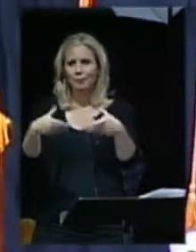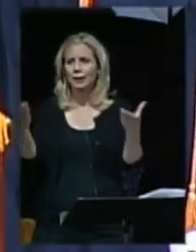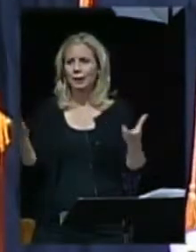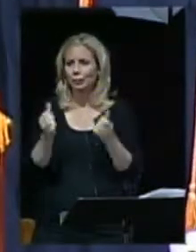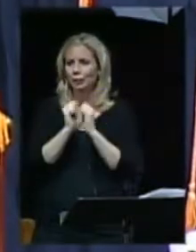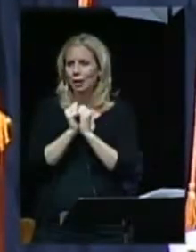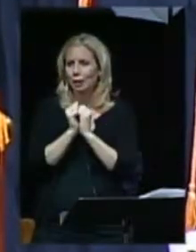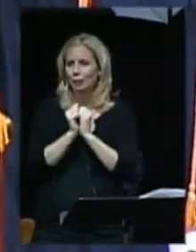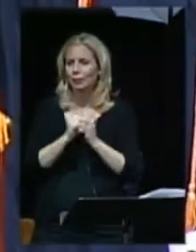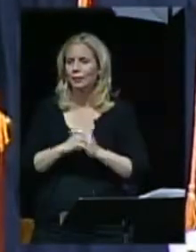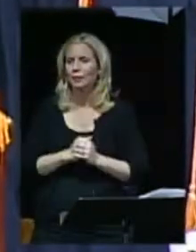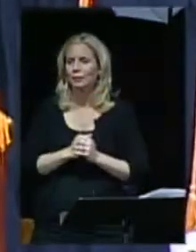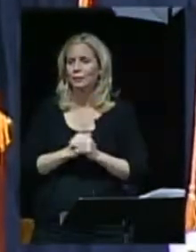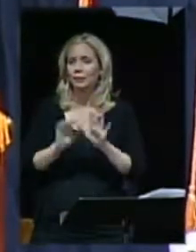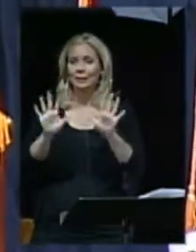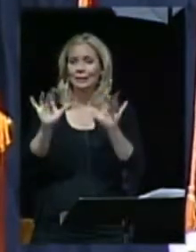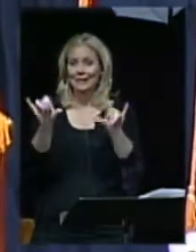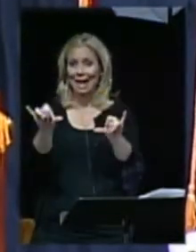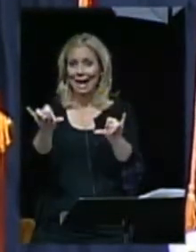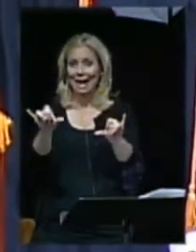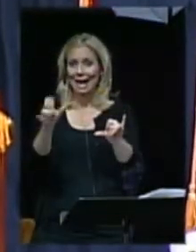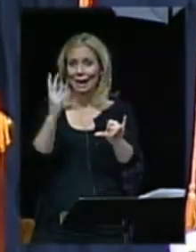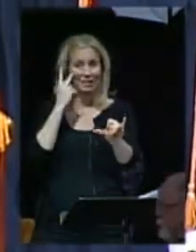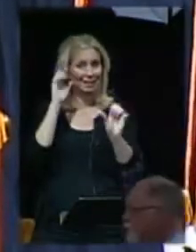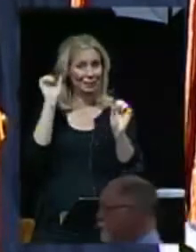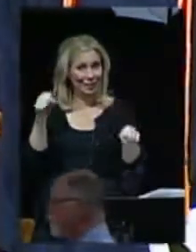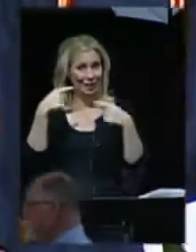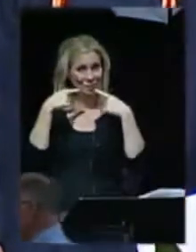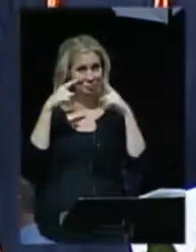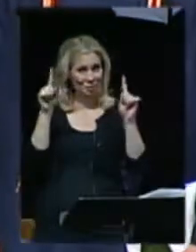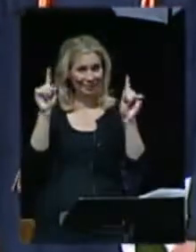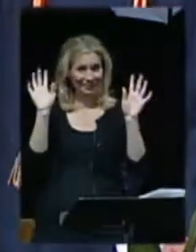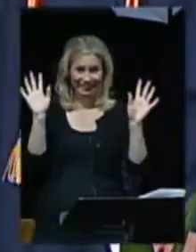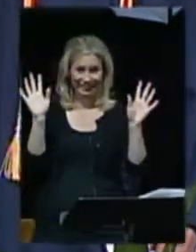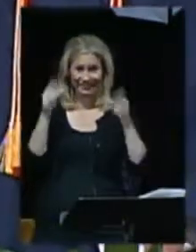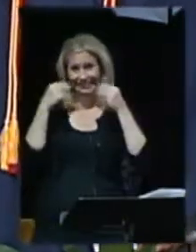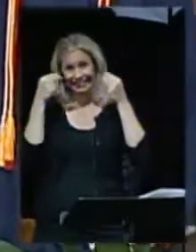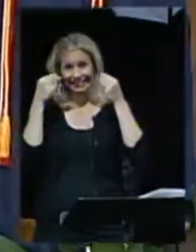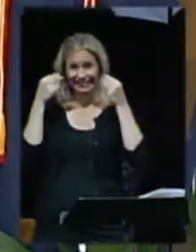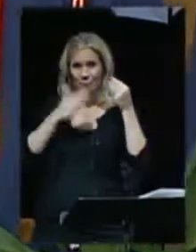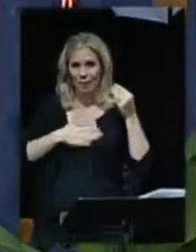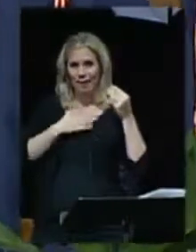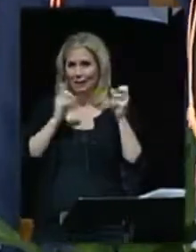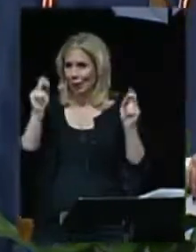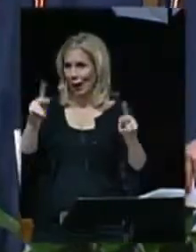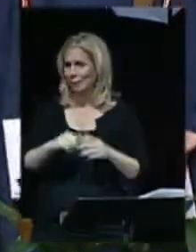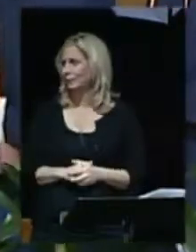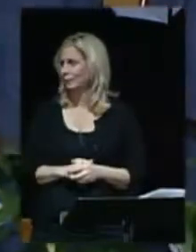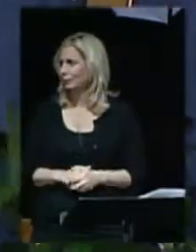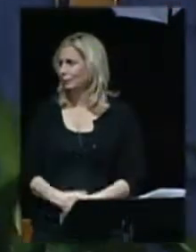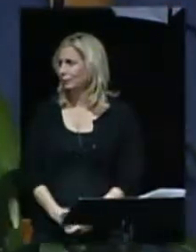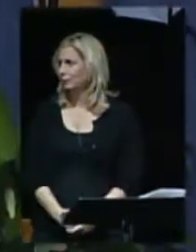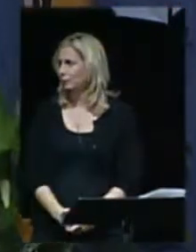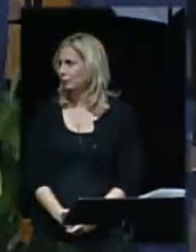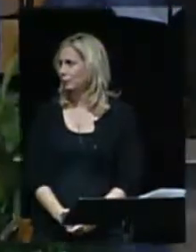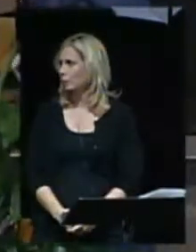So hold still, and we'll see if we can get this to work and smile big. Okay, guys?